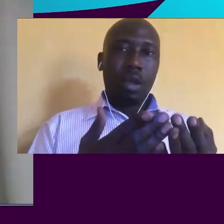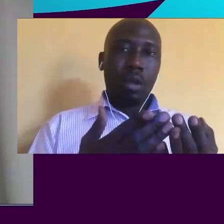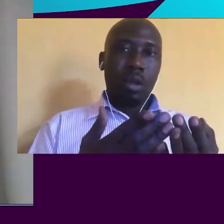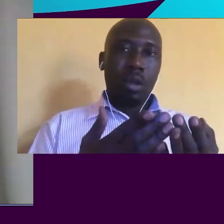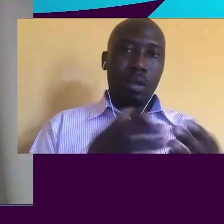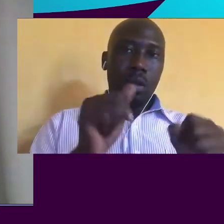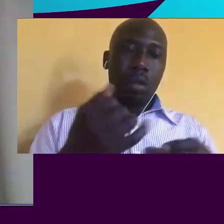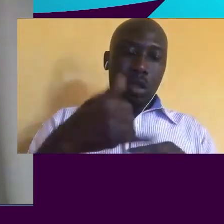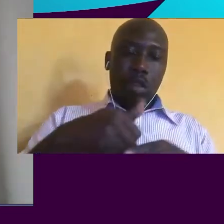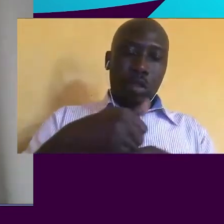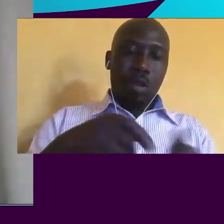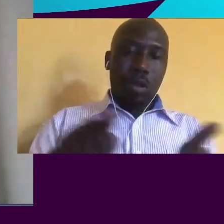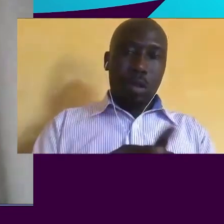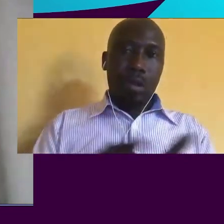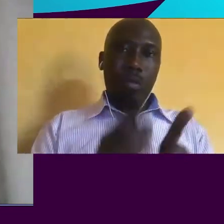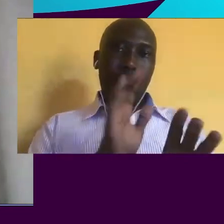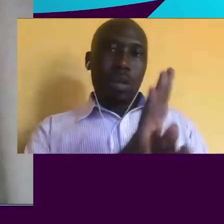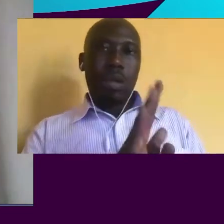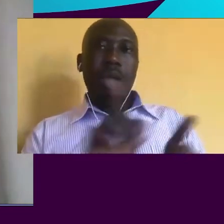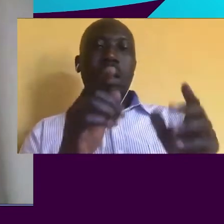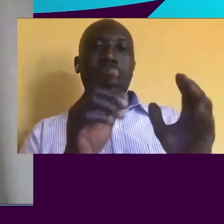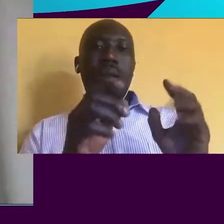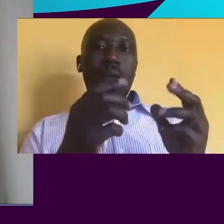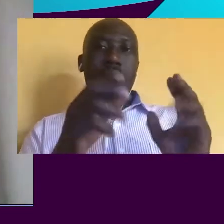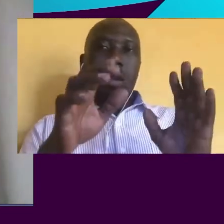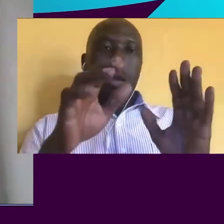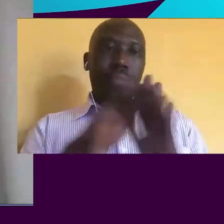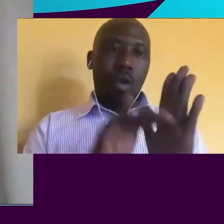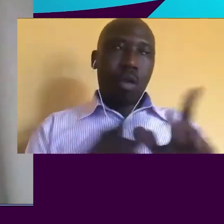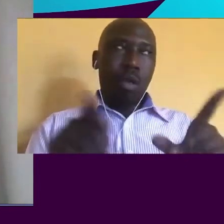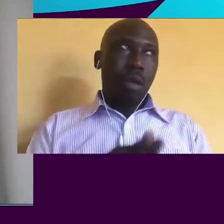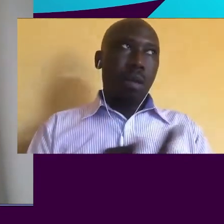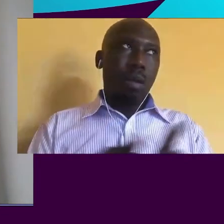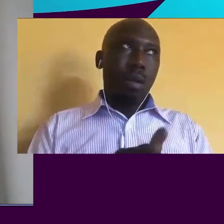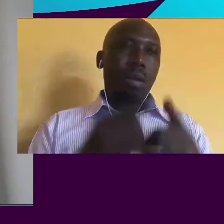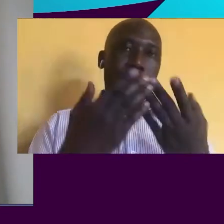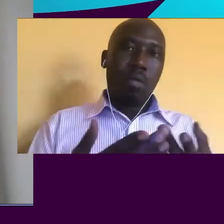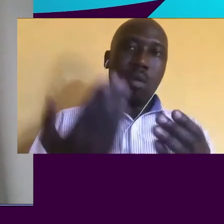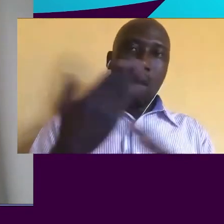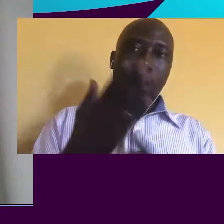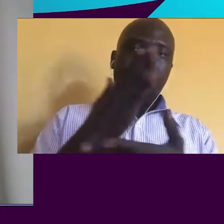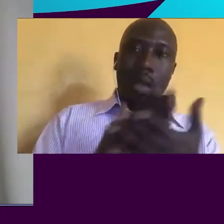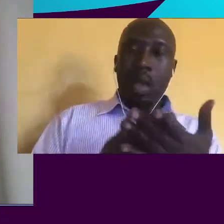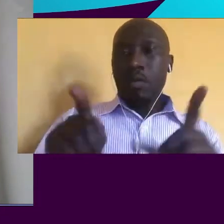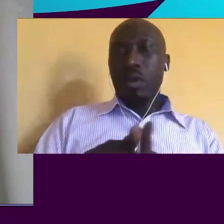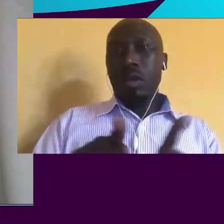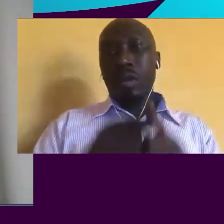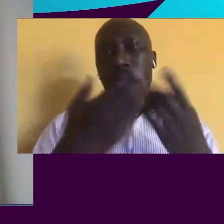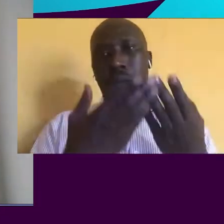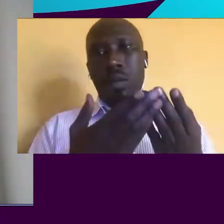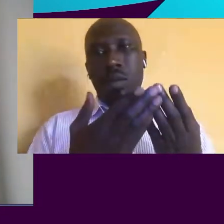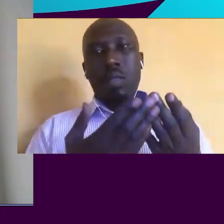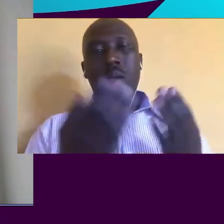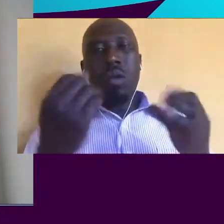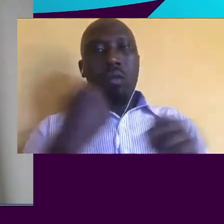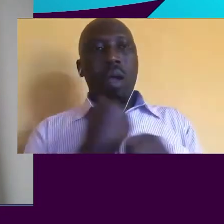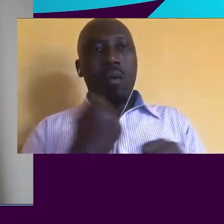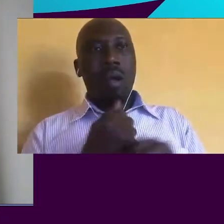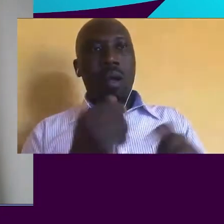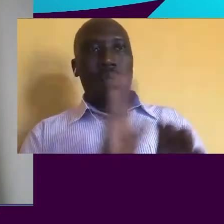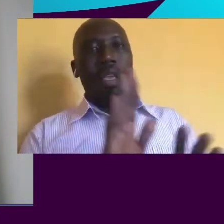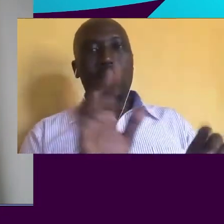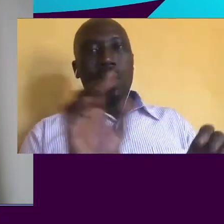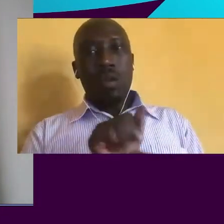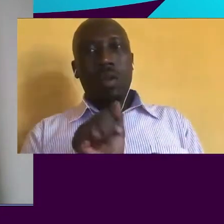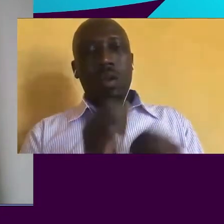their sessions and have that as part of the work that they do. So we did a